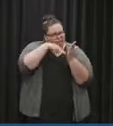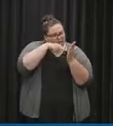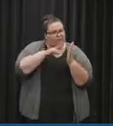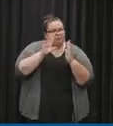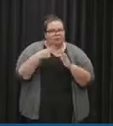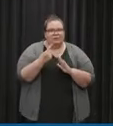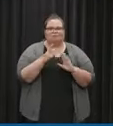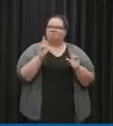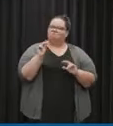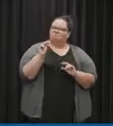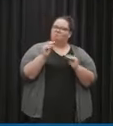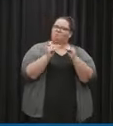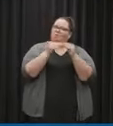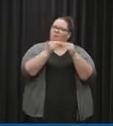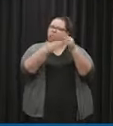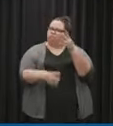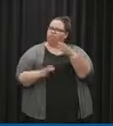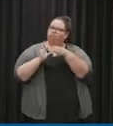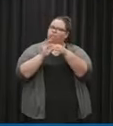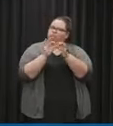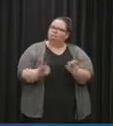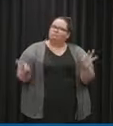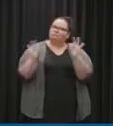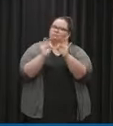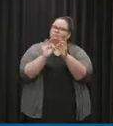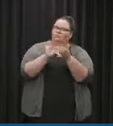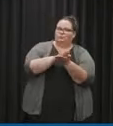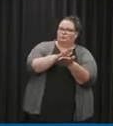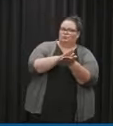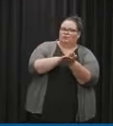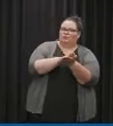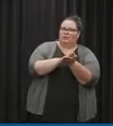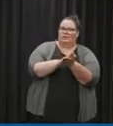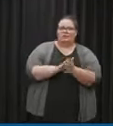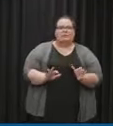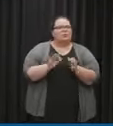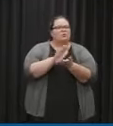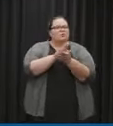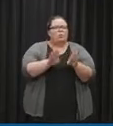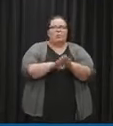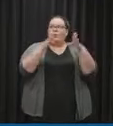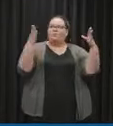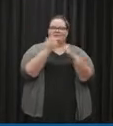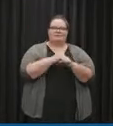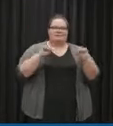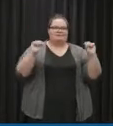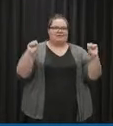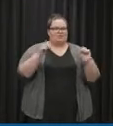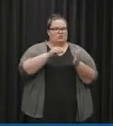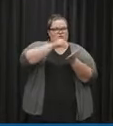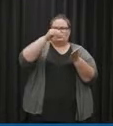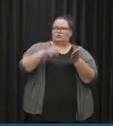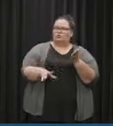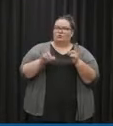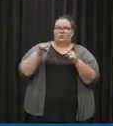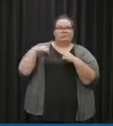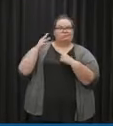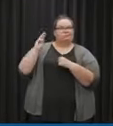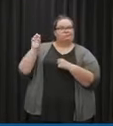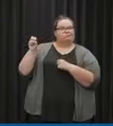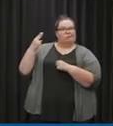And that's why it's so important that New Brunswick schools can reopen safely so that our children can enjoy the full educational experience that they have missed since